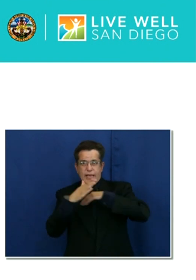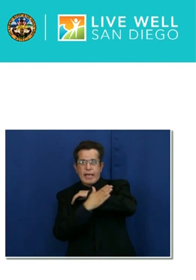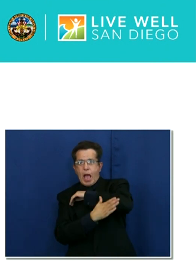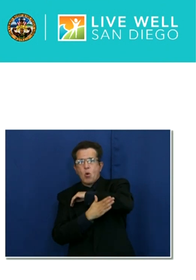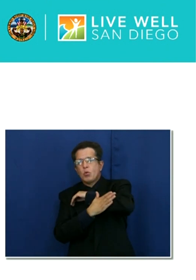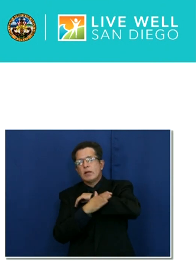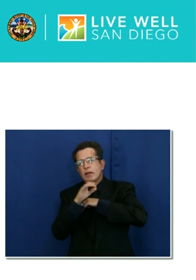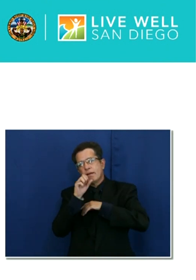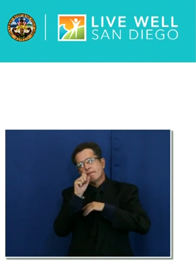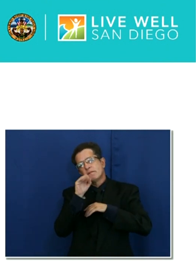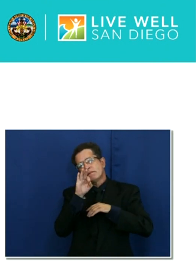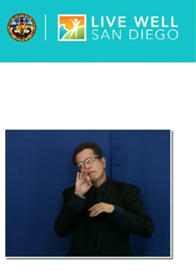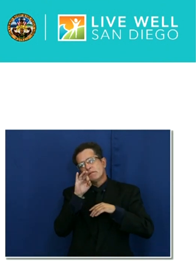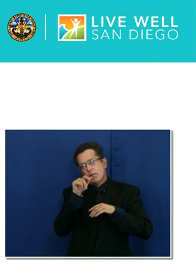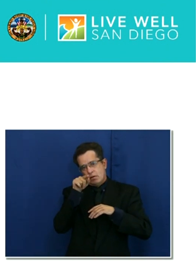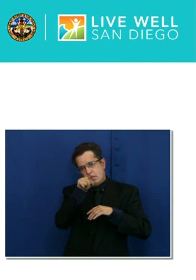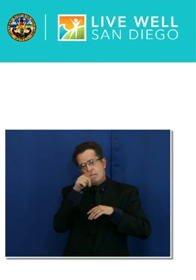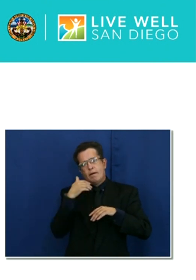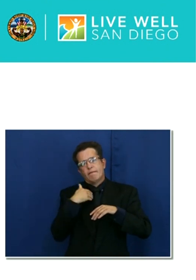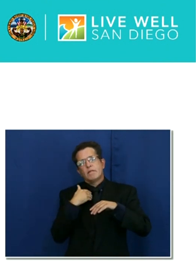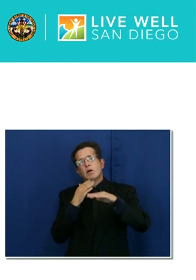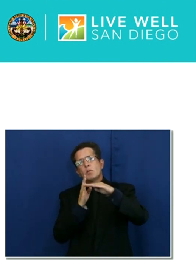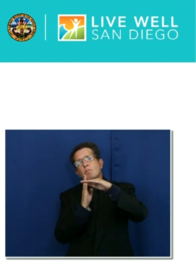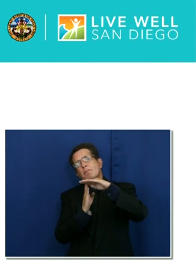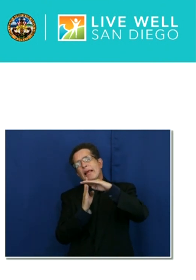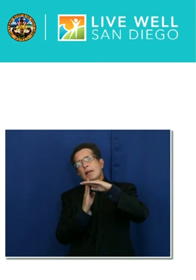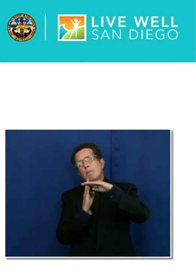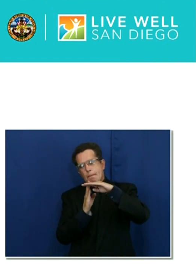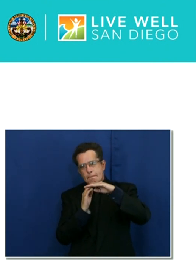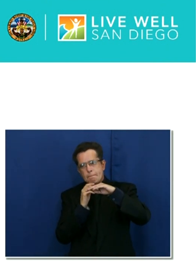has a median